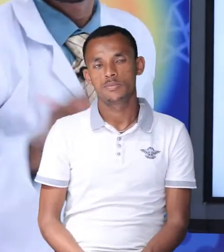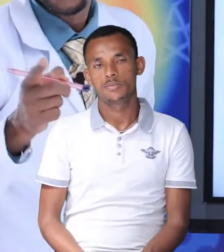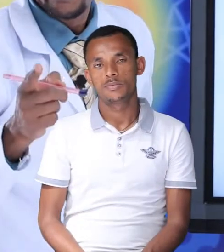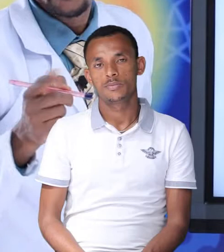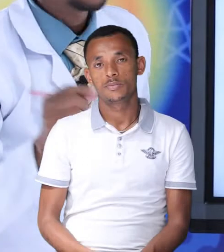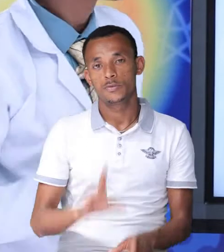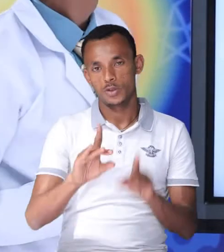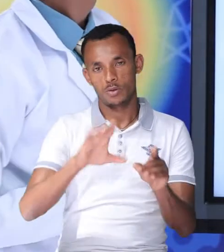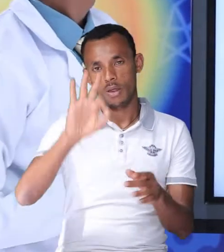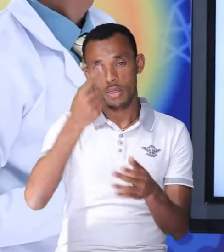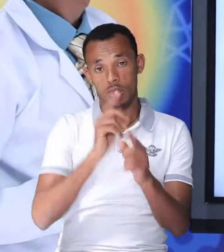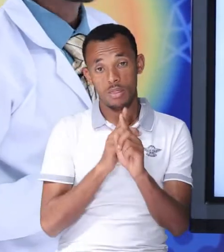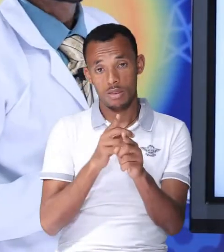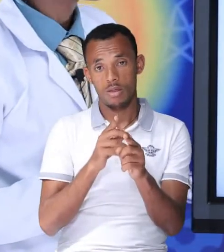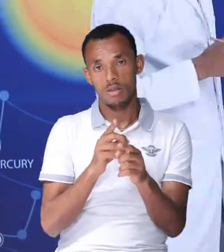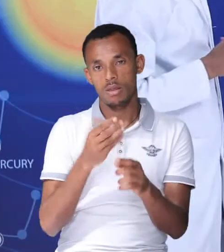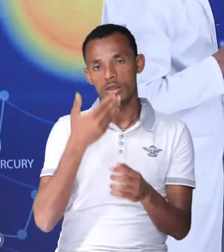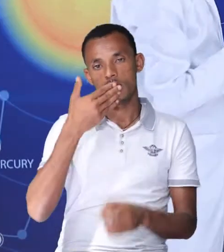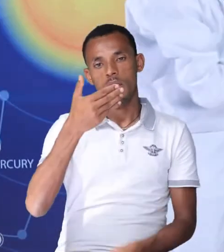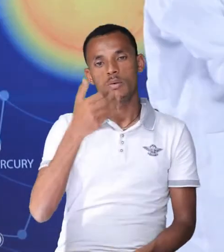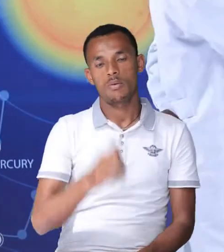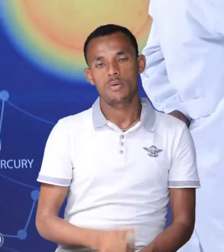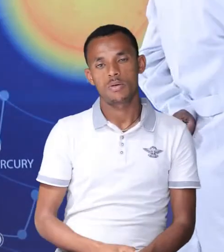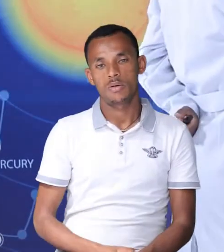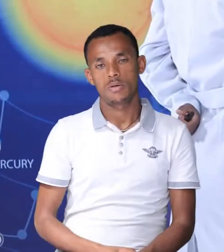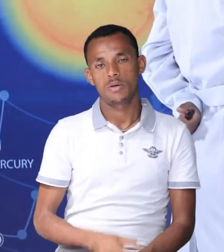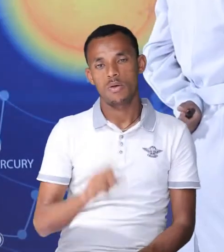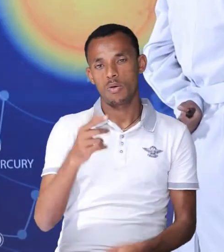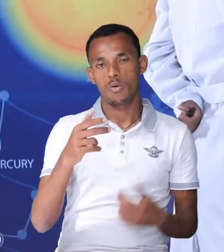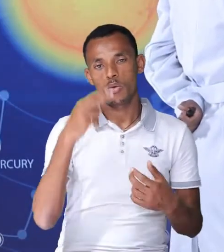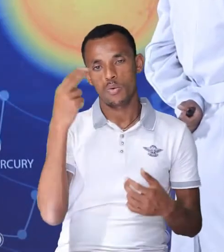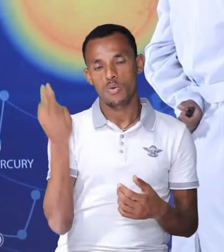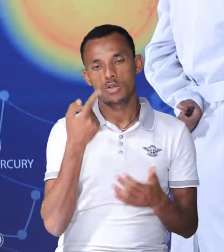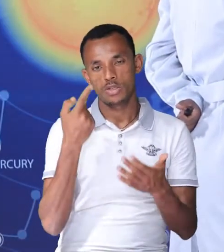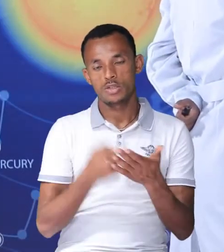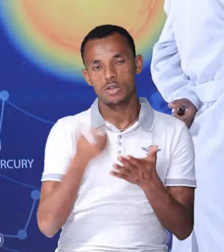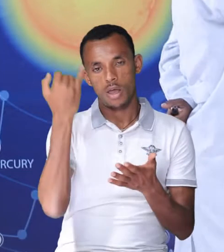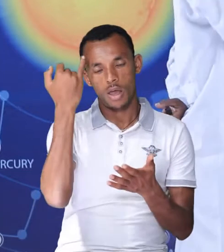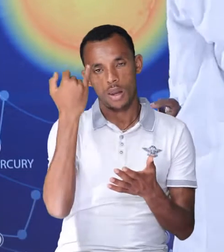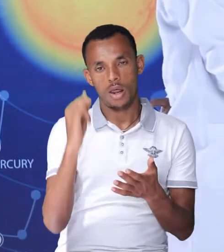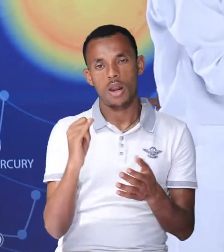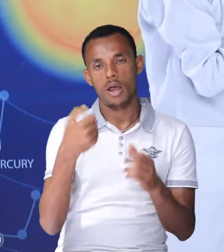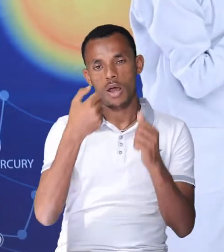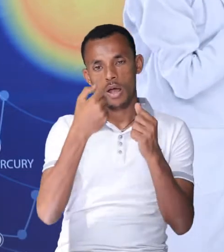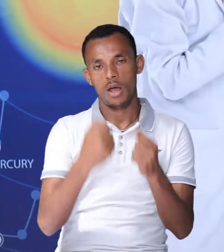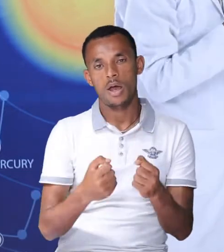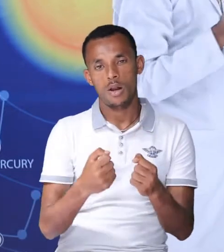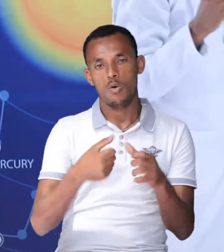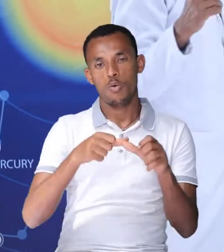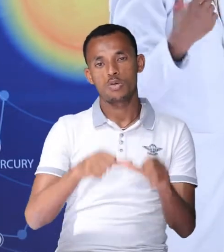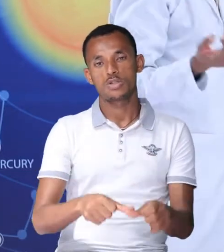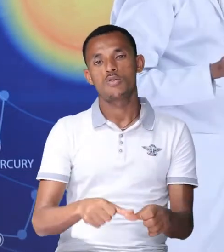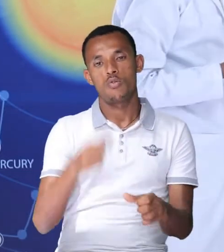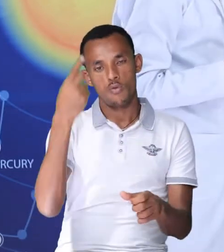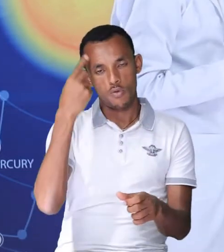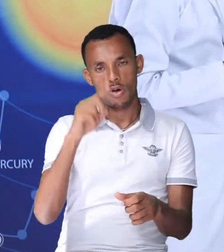Do you get? Thank you. So you have to use this ideal gas constant for